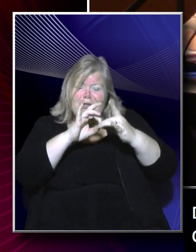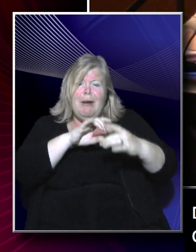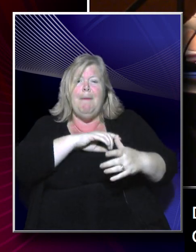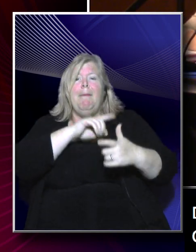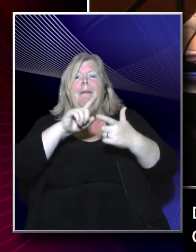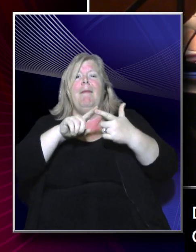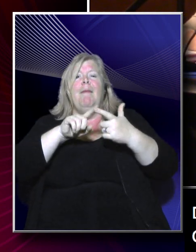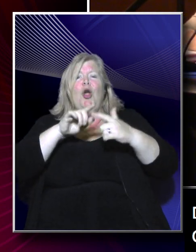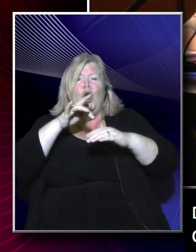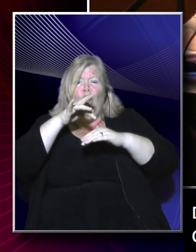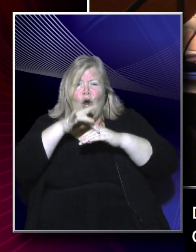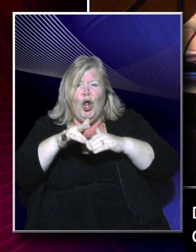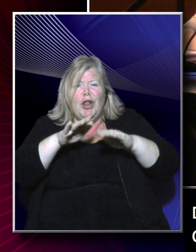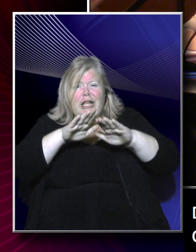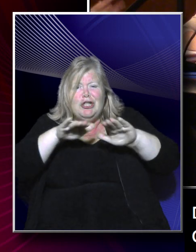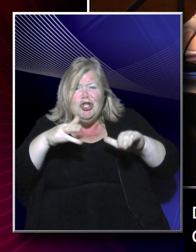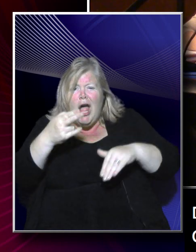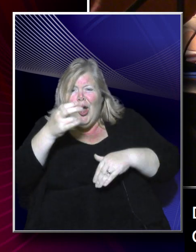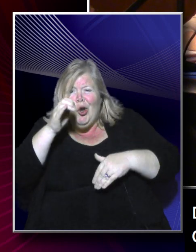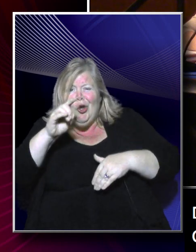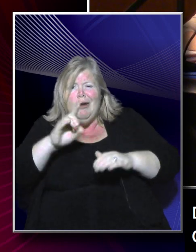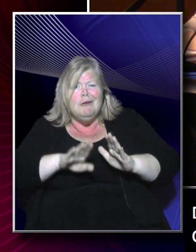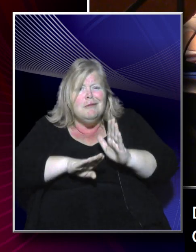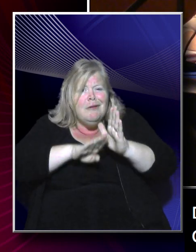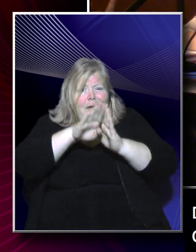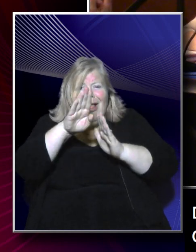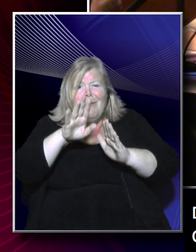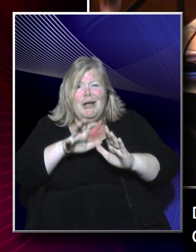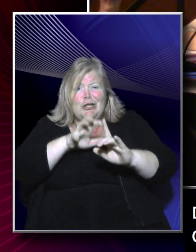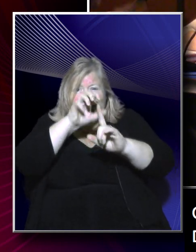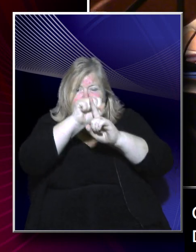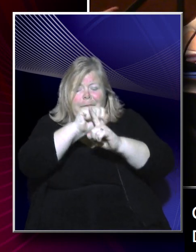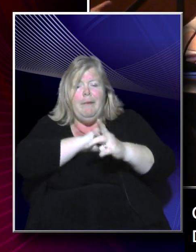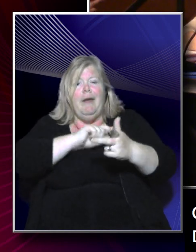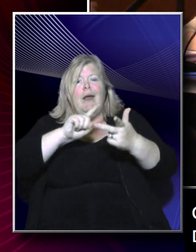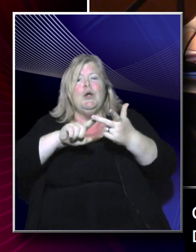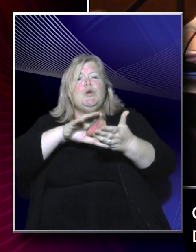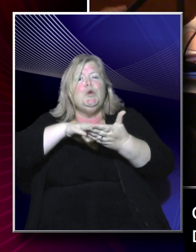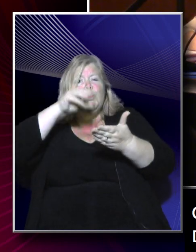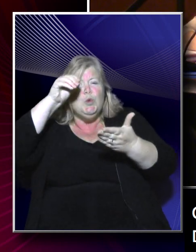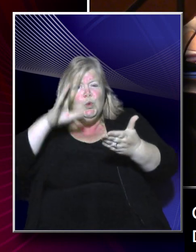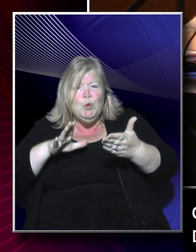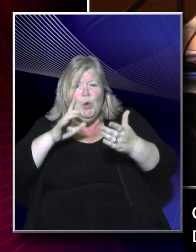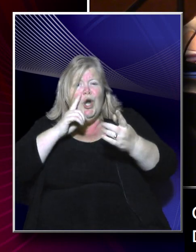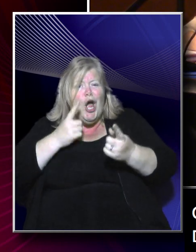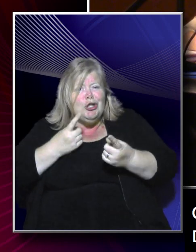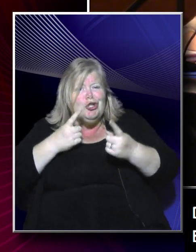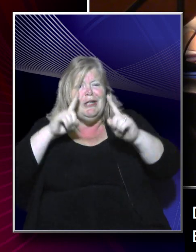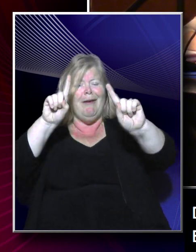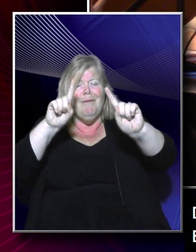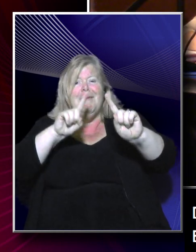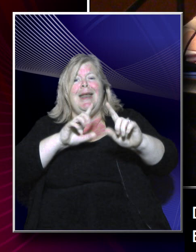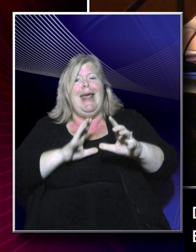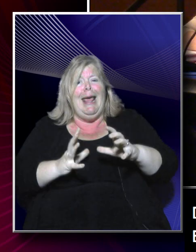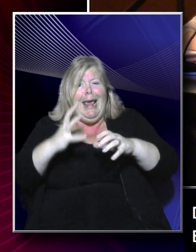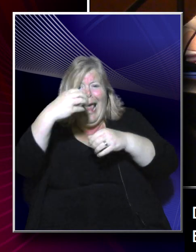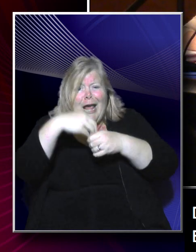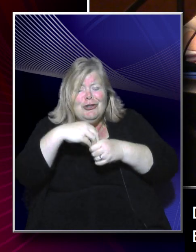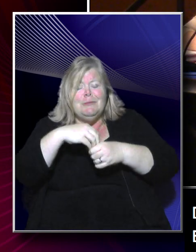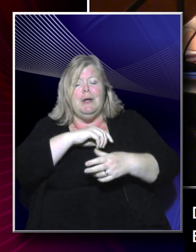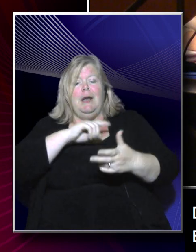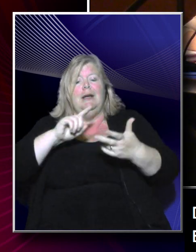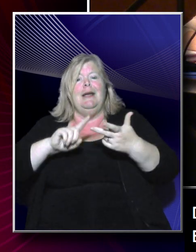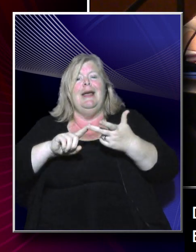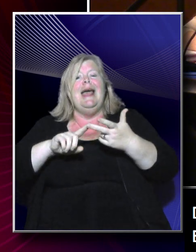early childhood development and achievement, student achievement and engagement, and staff